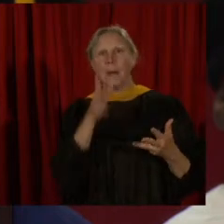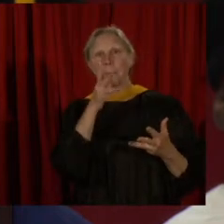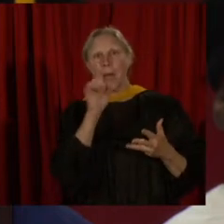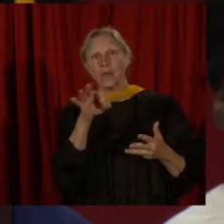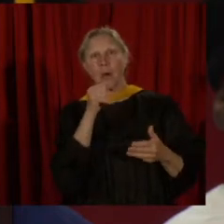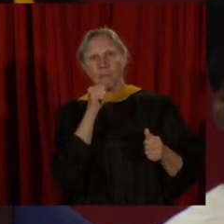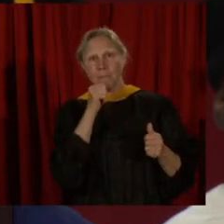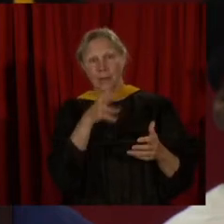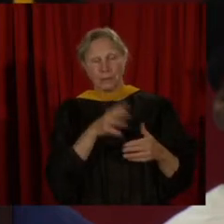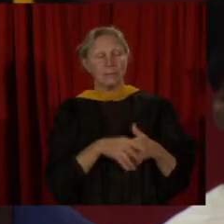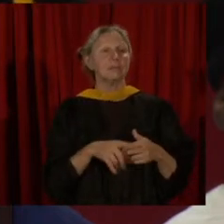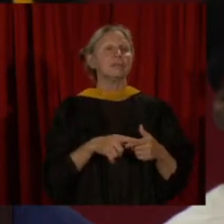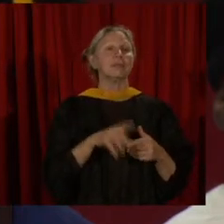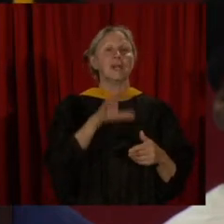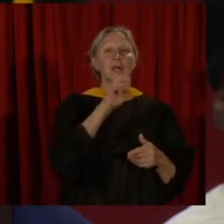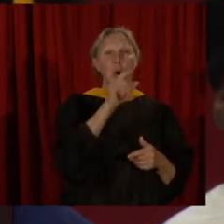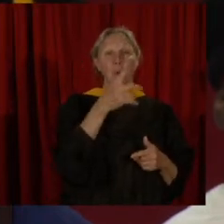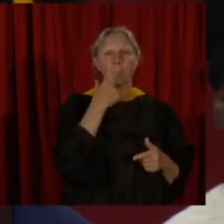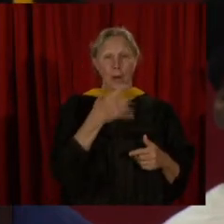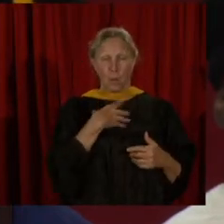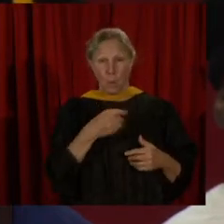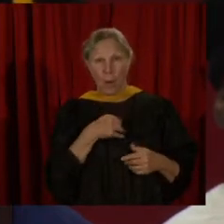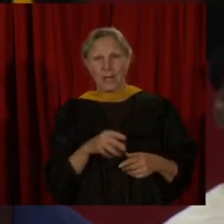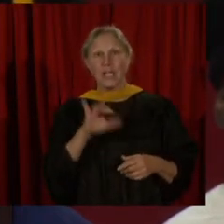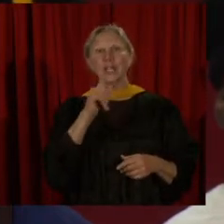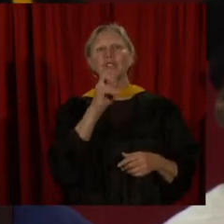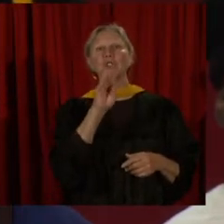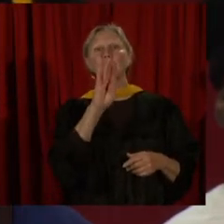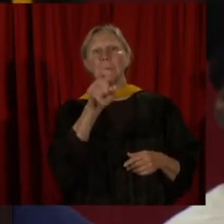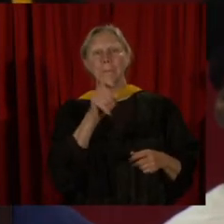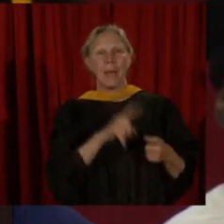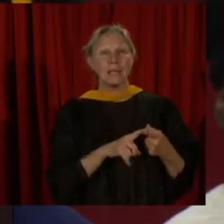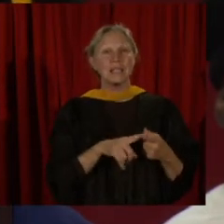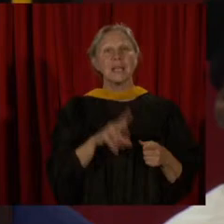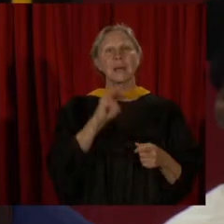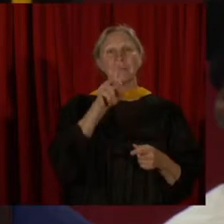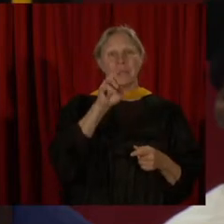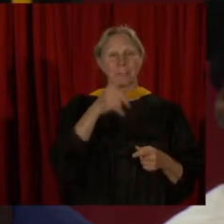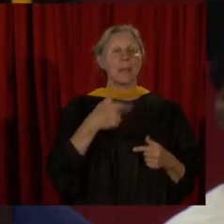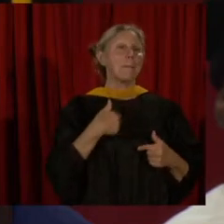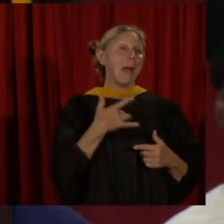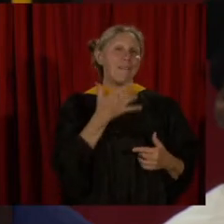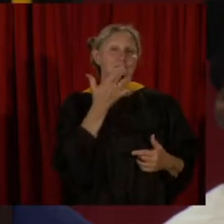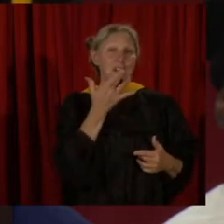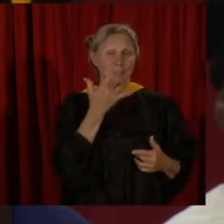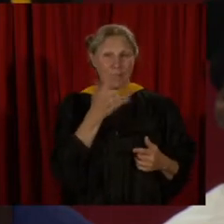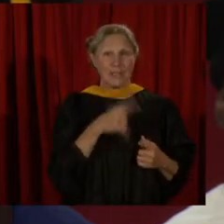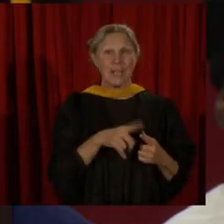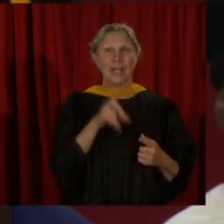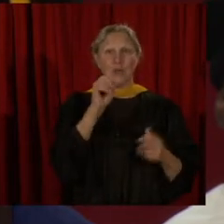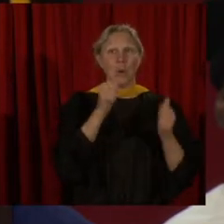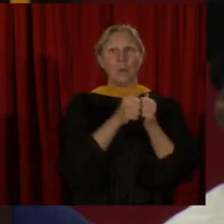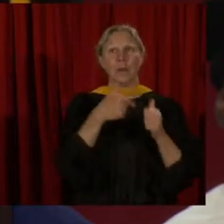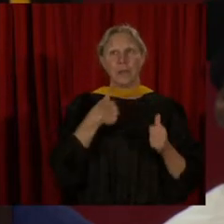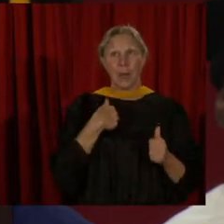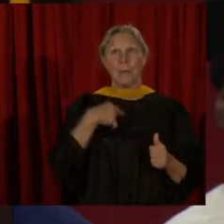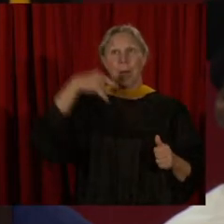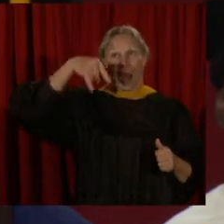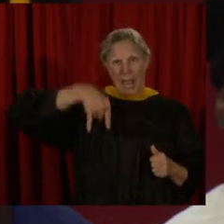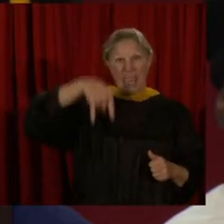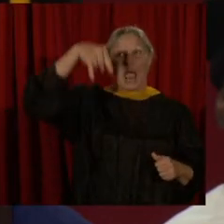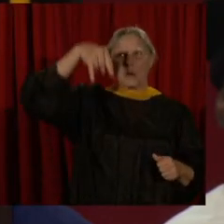Mothers, Cardinal in White, Jukebox, Must Bus, and my personal favorite, do it with me,